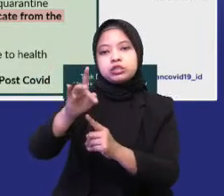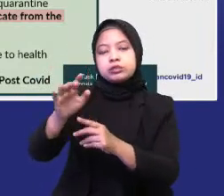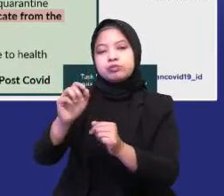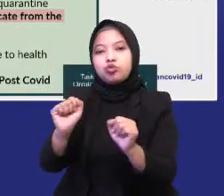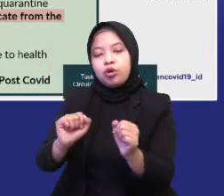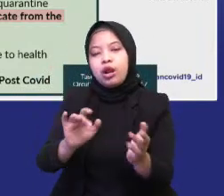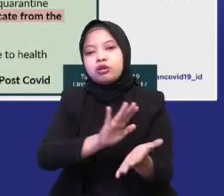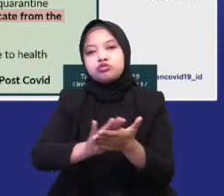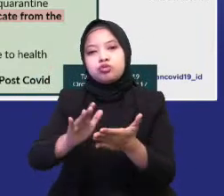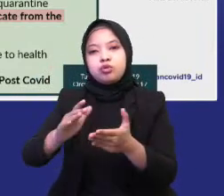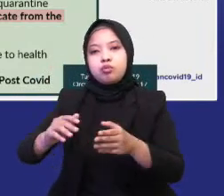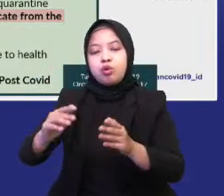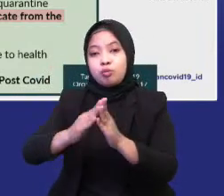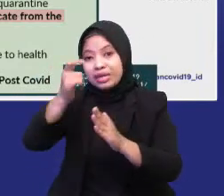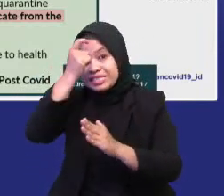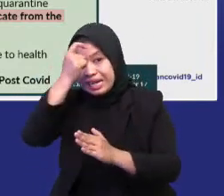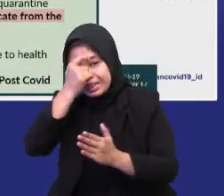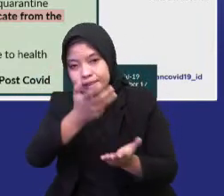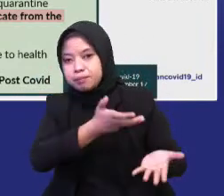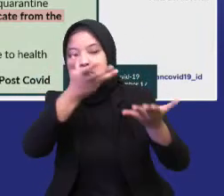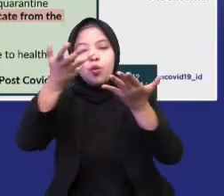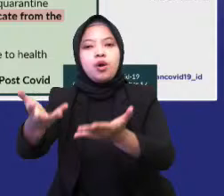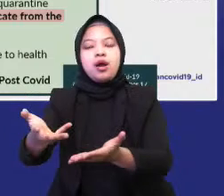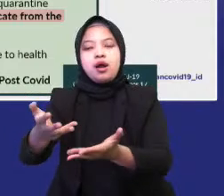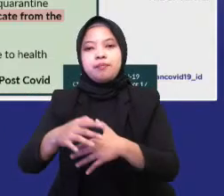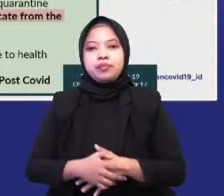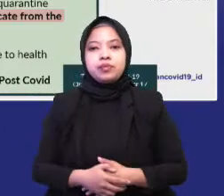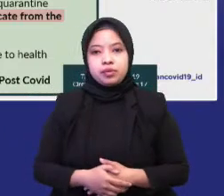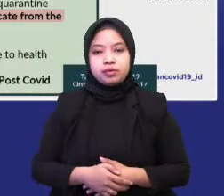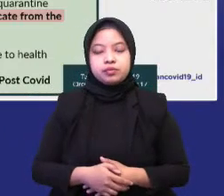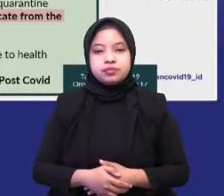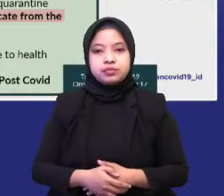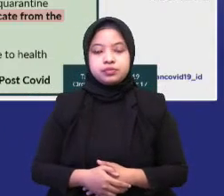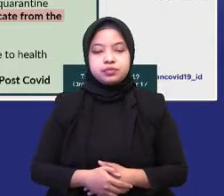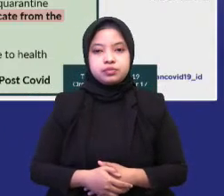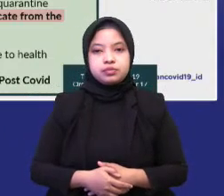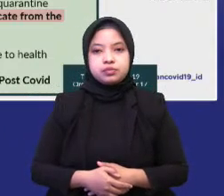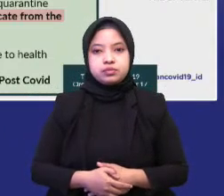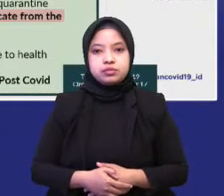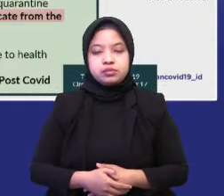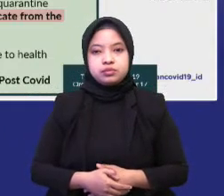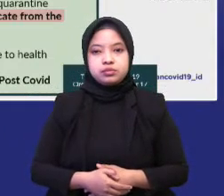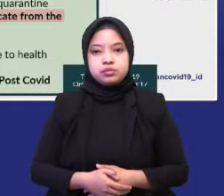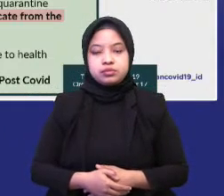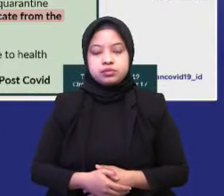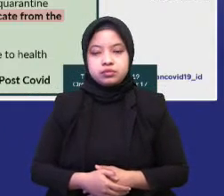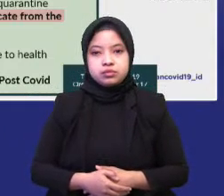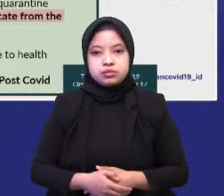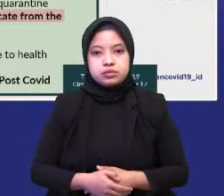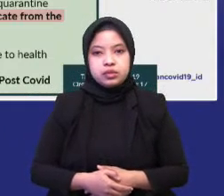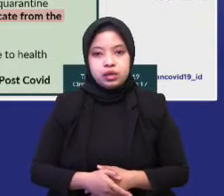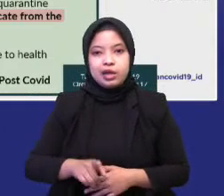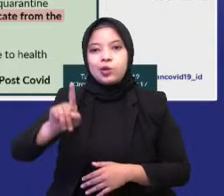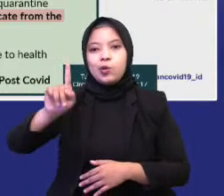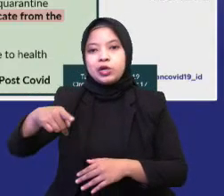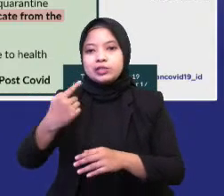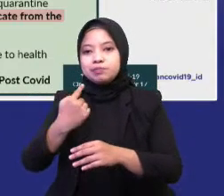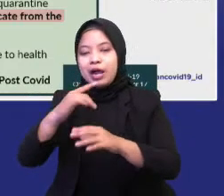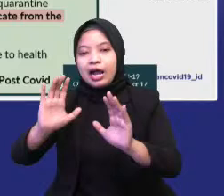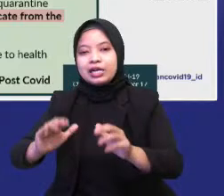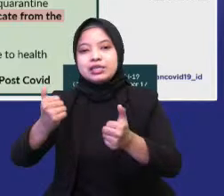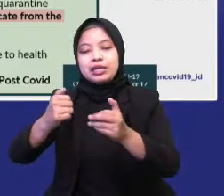their origin country citing their inability to receive vaccinations as well as negative PCR test